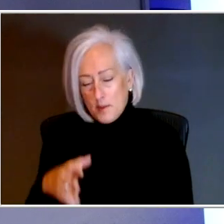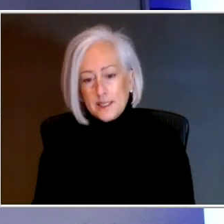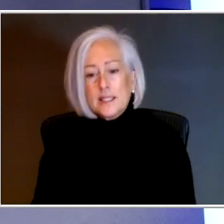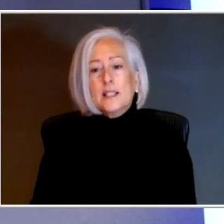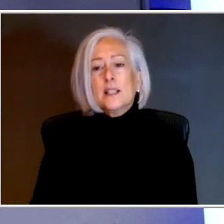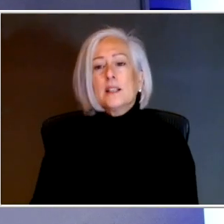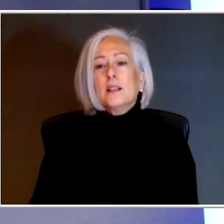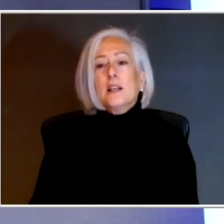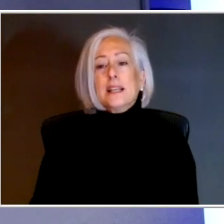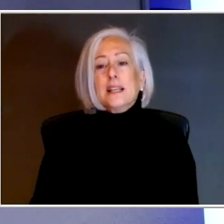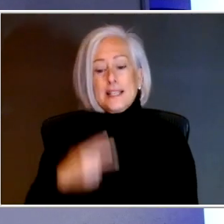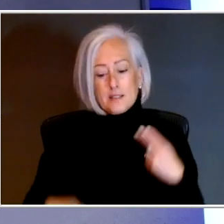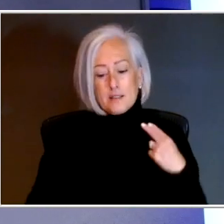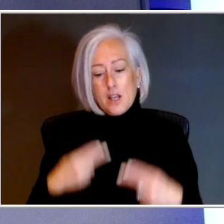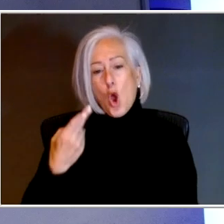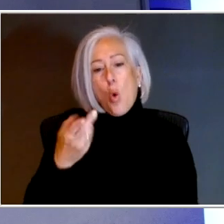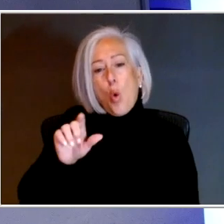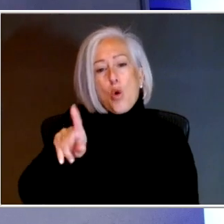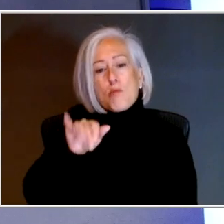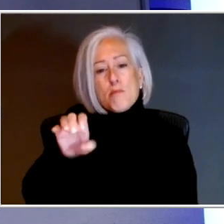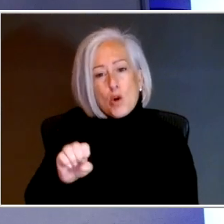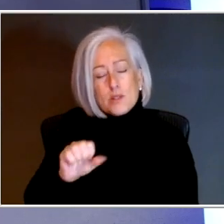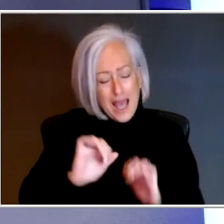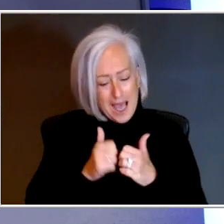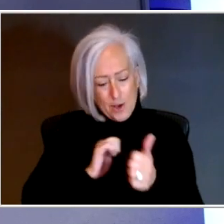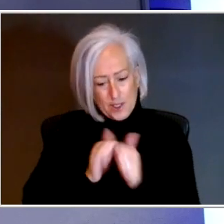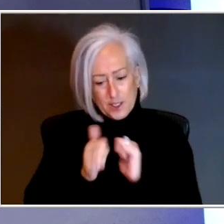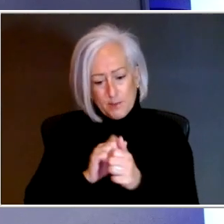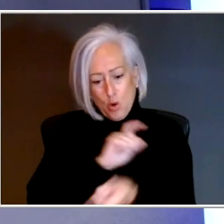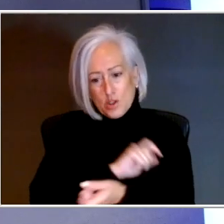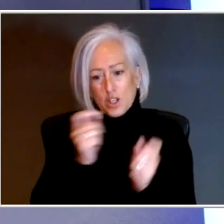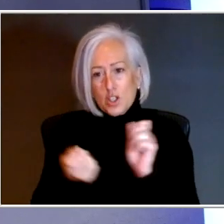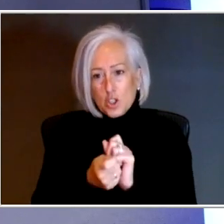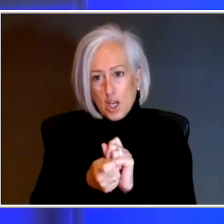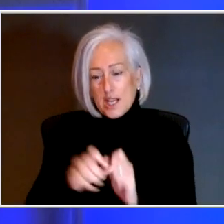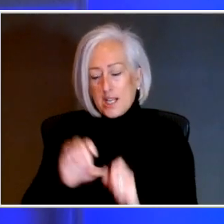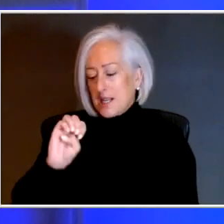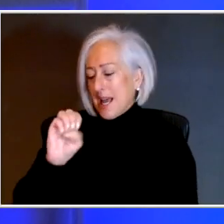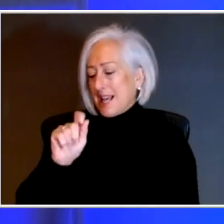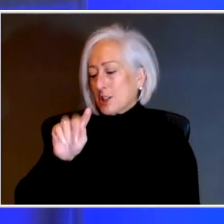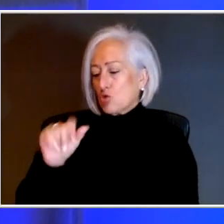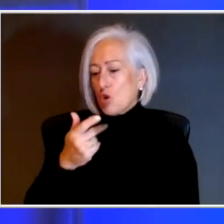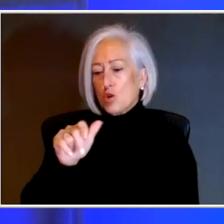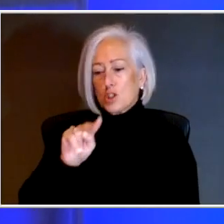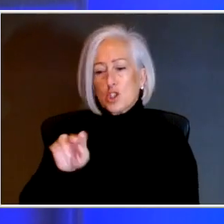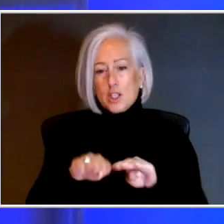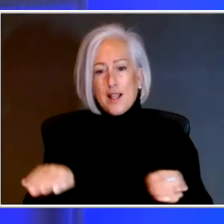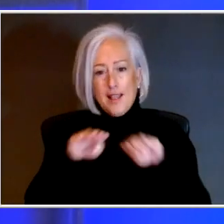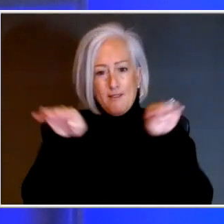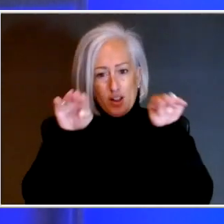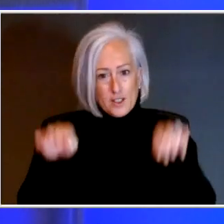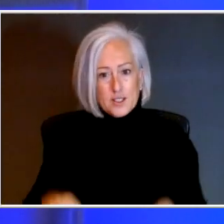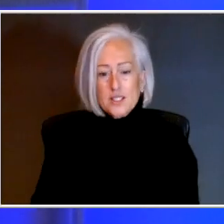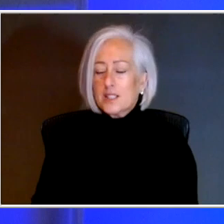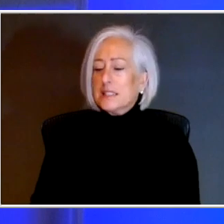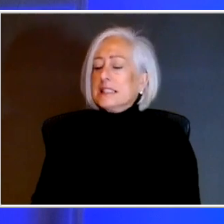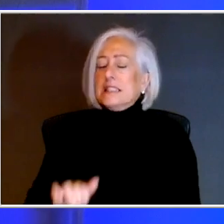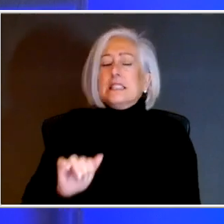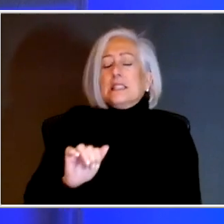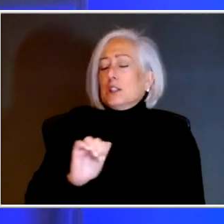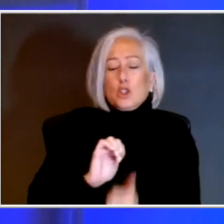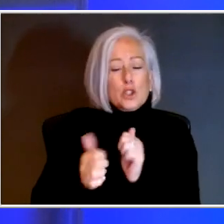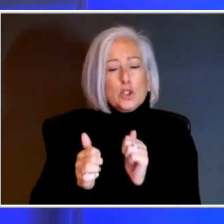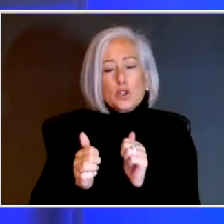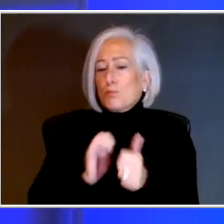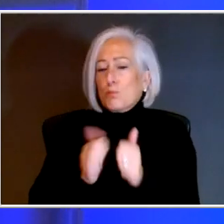is hormones. How does sports change estrogen levels for women? Yeah, so sports in of themselves don't change estrogen levels. It actually has